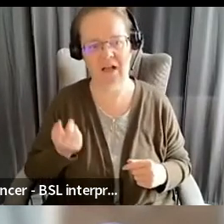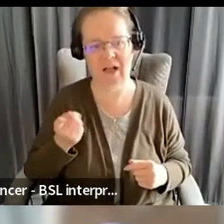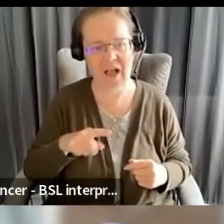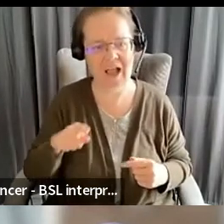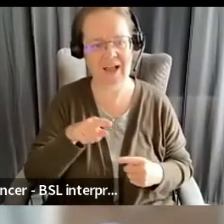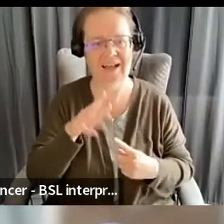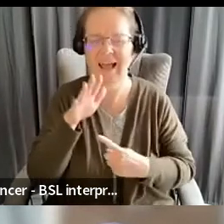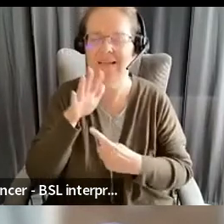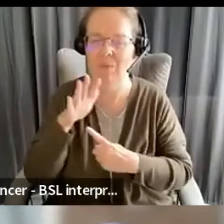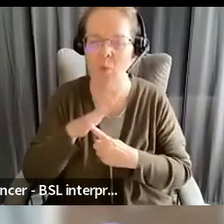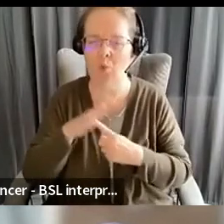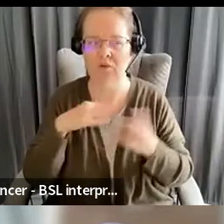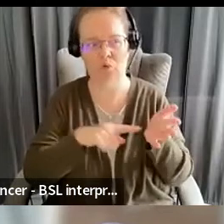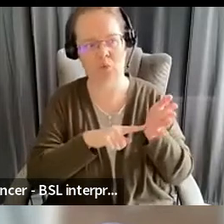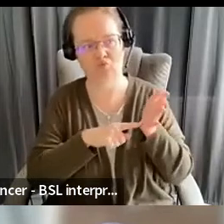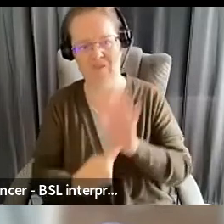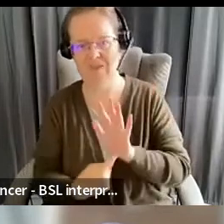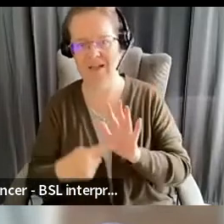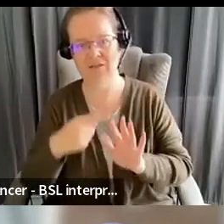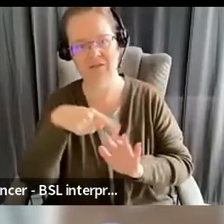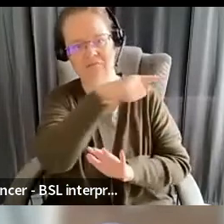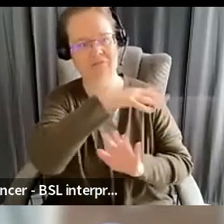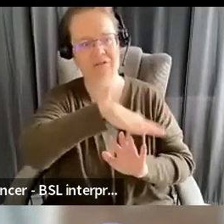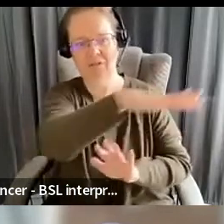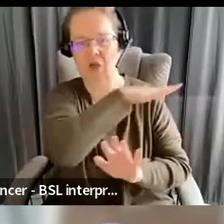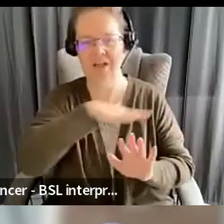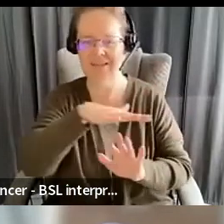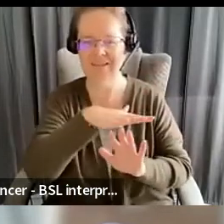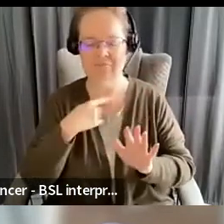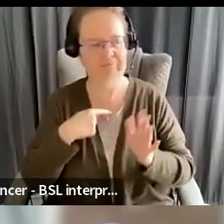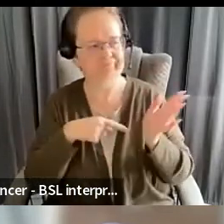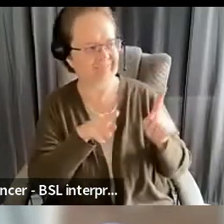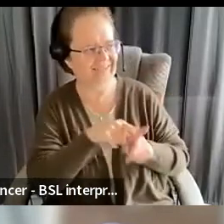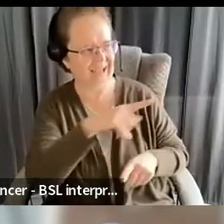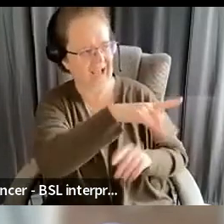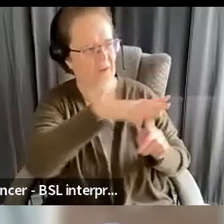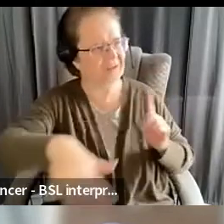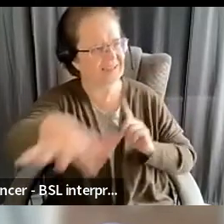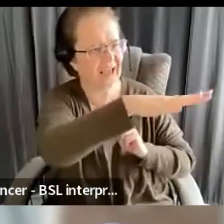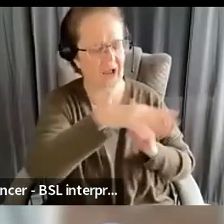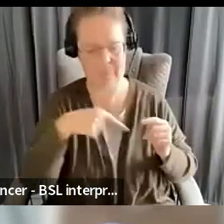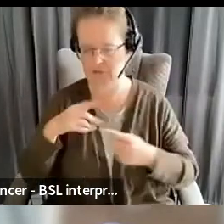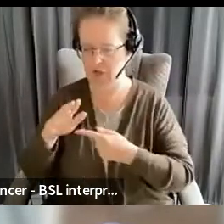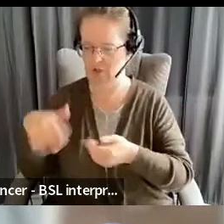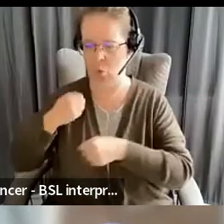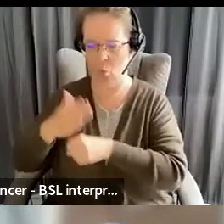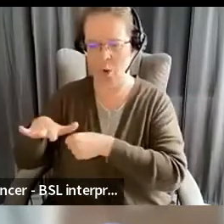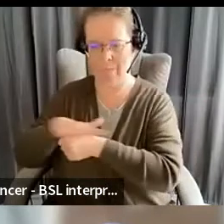it's important that we reflect, that the broader society within the workplace and all the